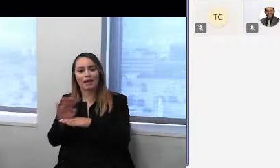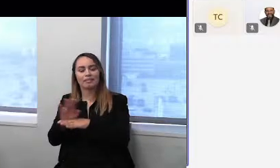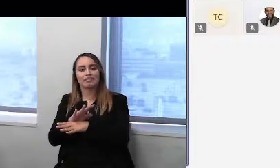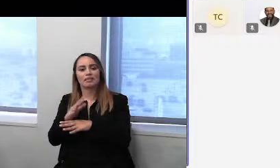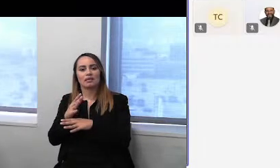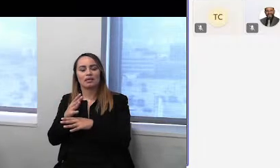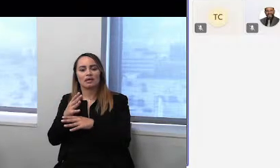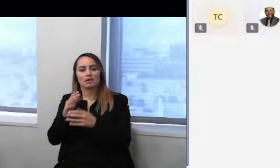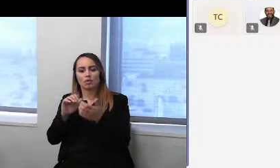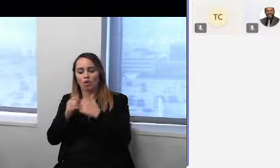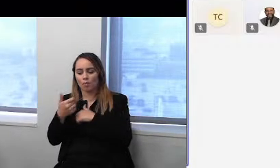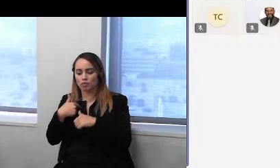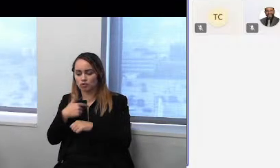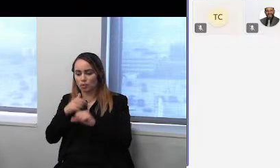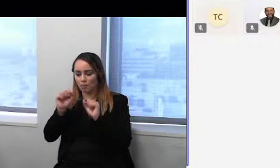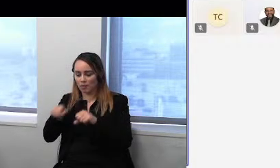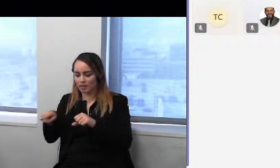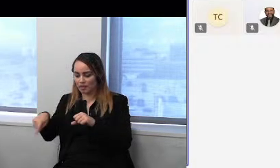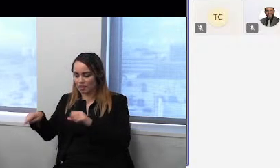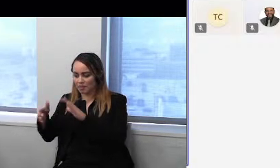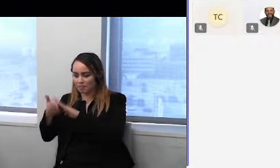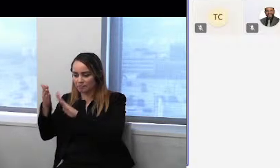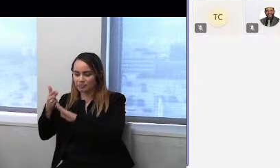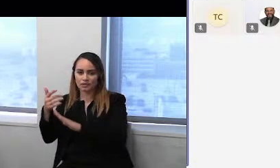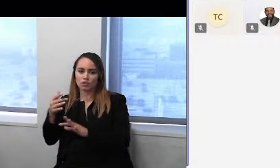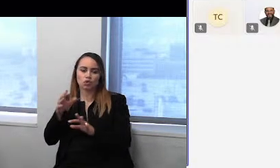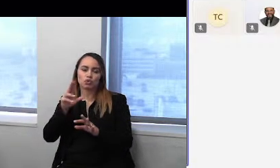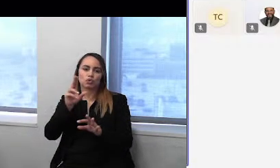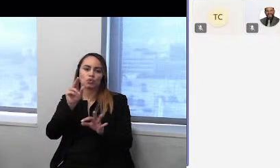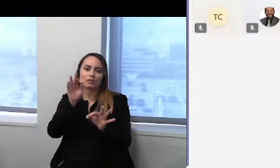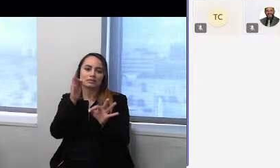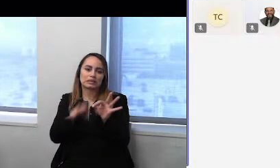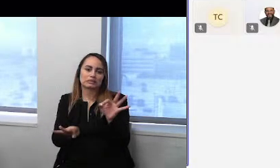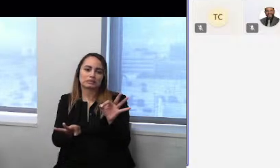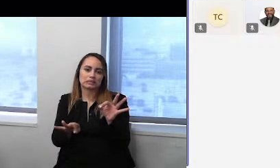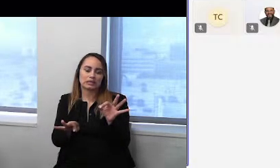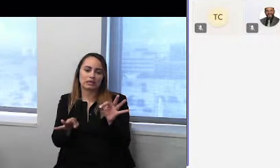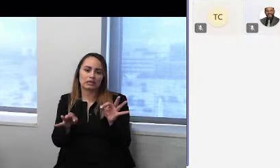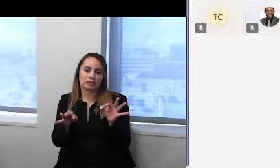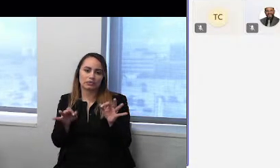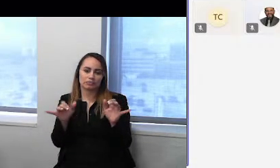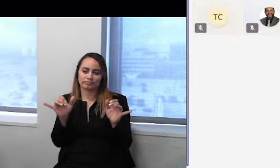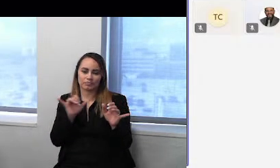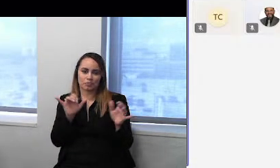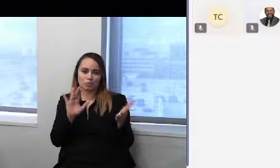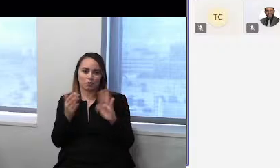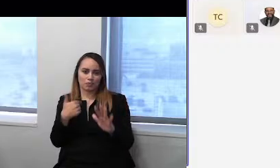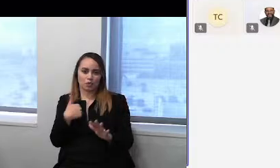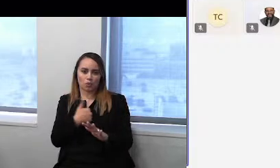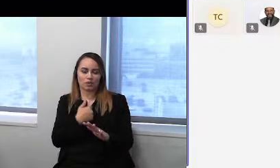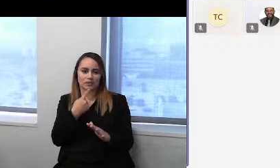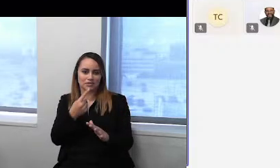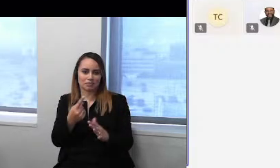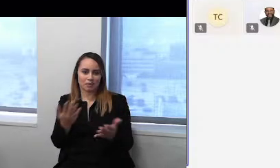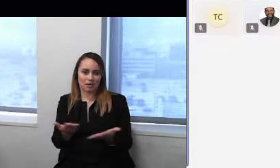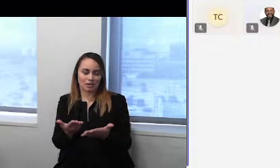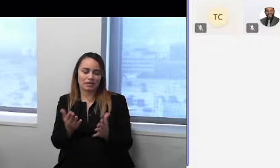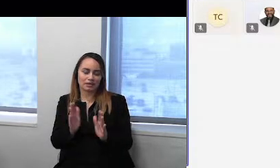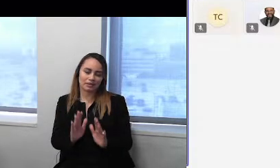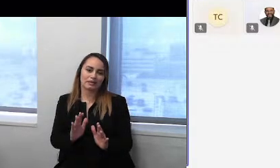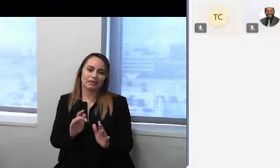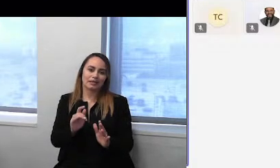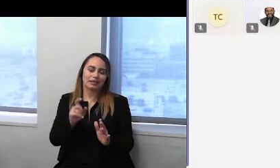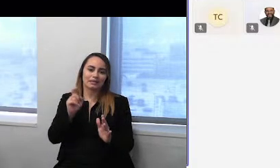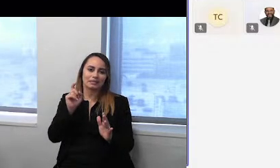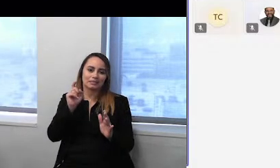as simple as it is stated. Also, they have a life, so they will have minimal technical